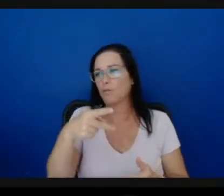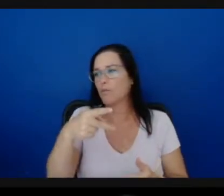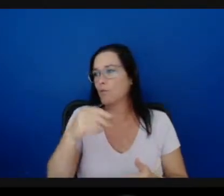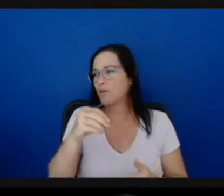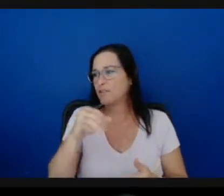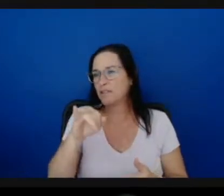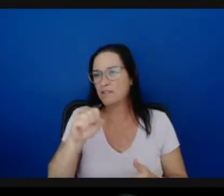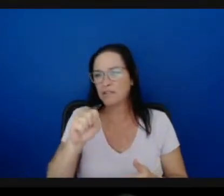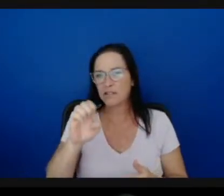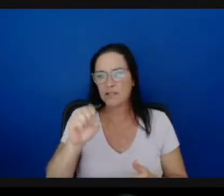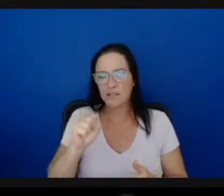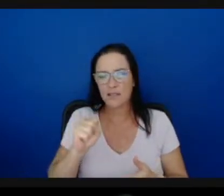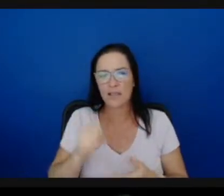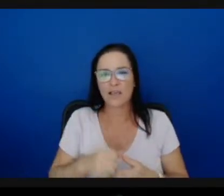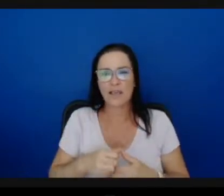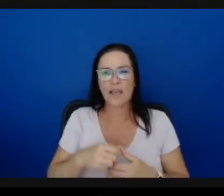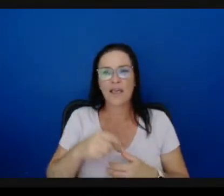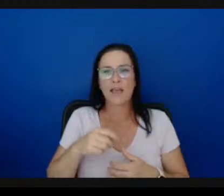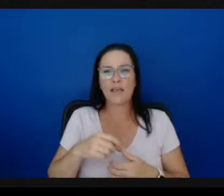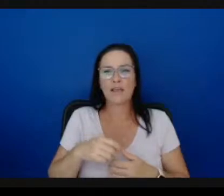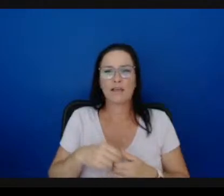20,000 times that of water.